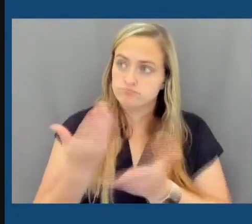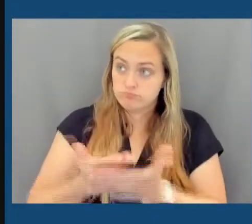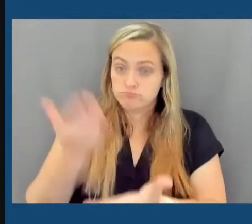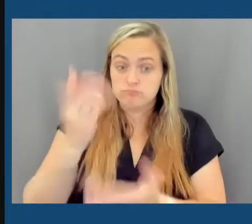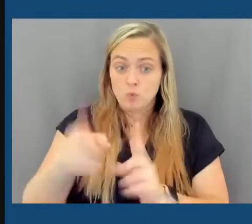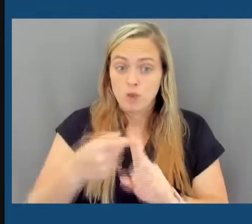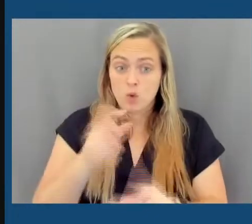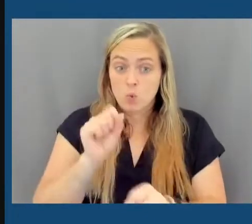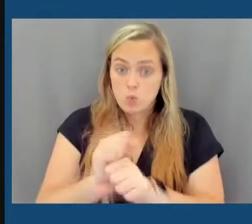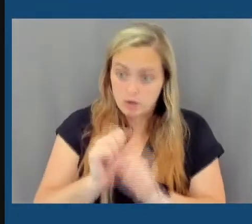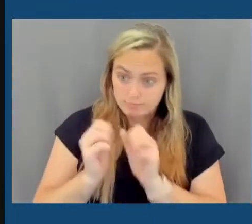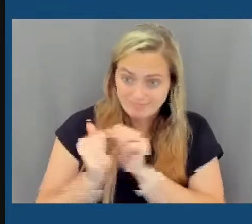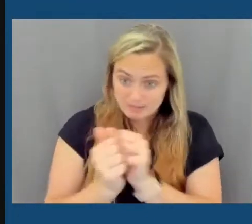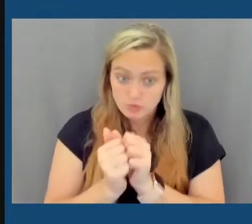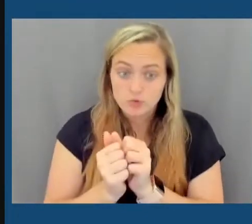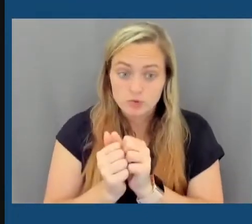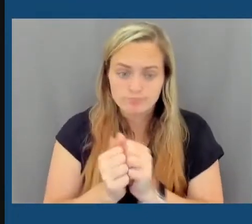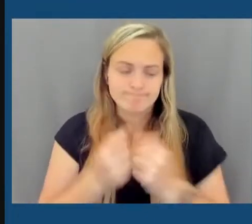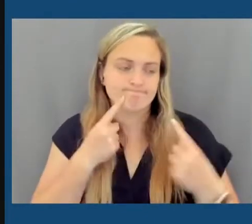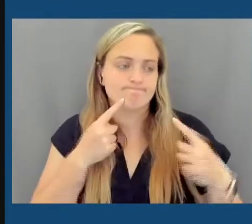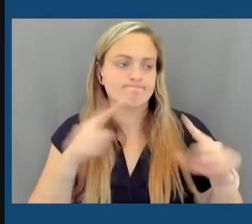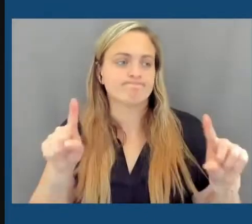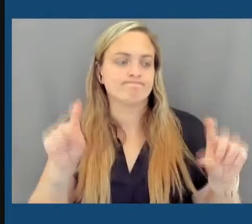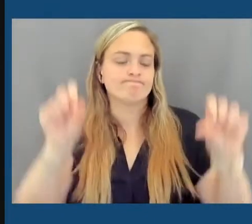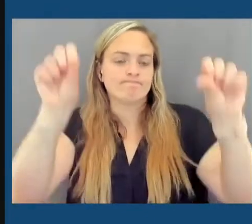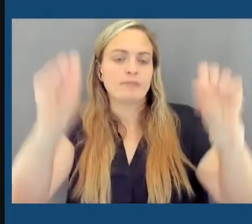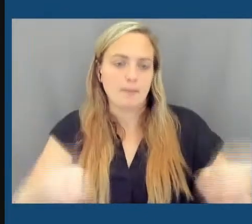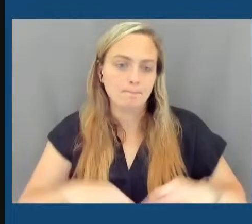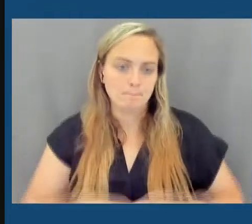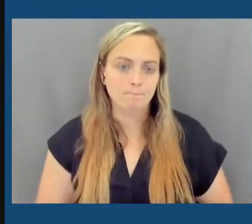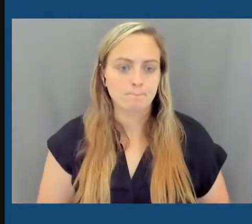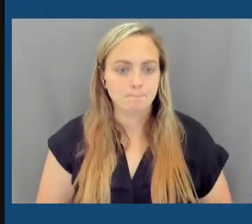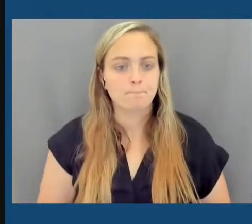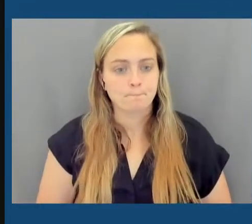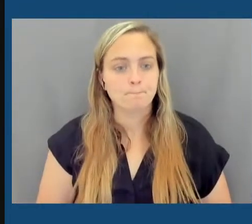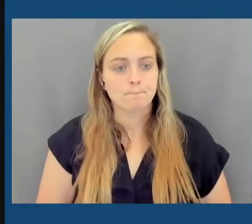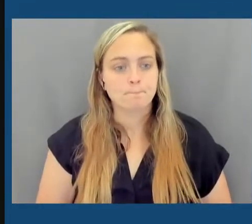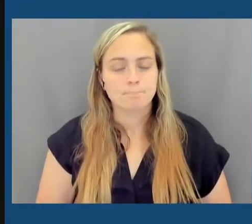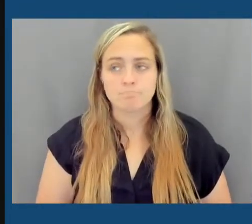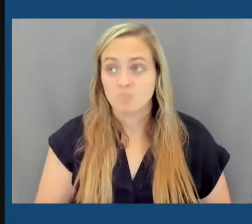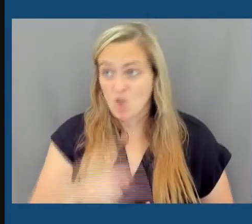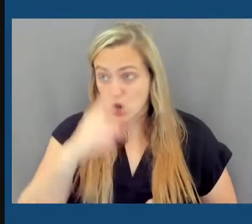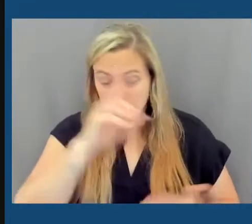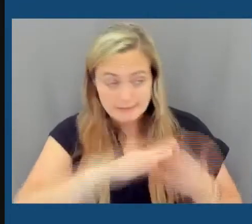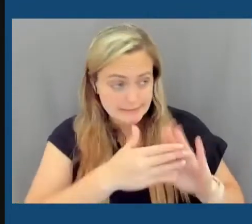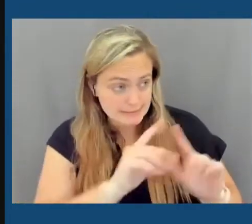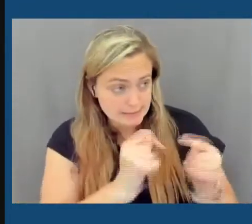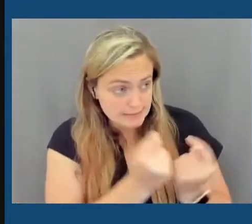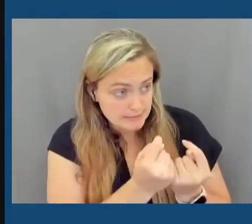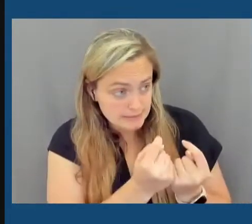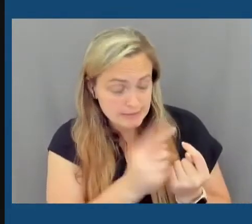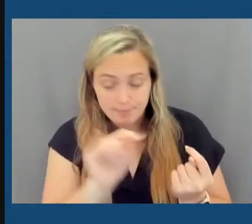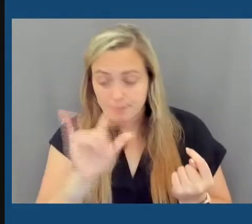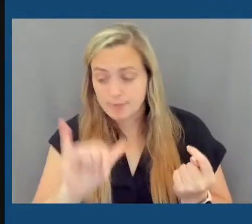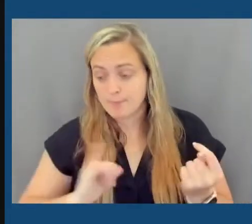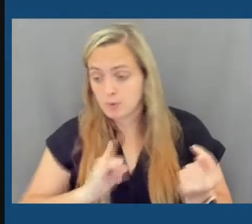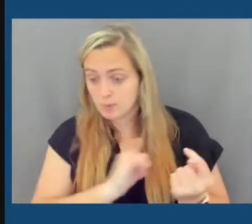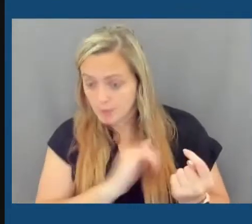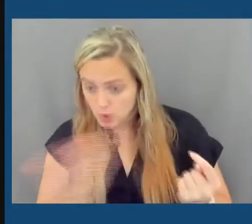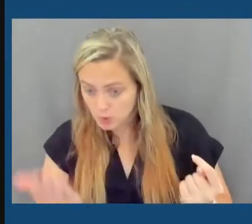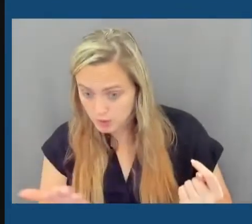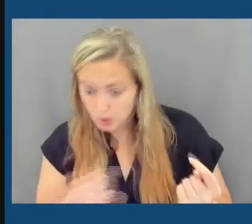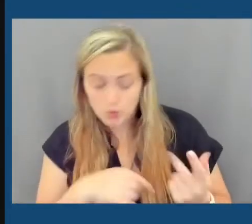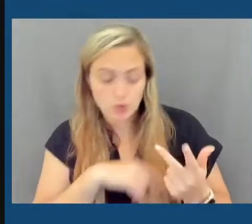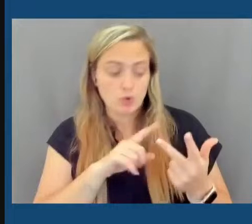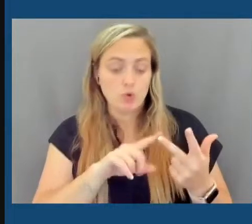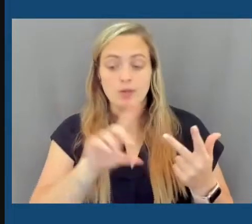achieve amazing, incredible things. I had faith in our city team. We have our Deputy Mayor Sharon Owens here, our DPW